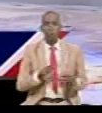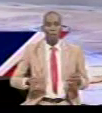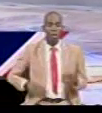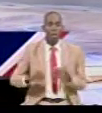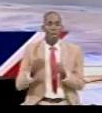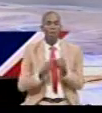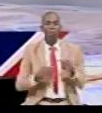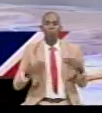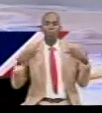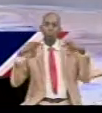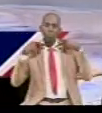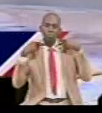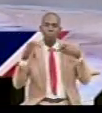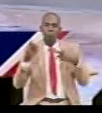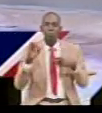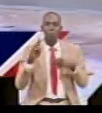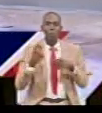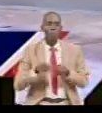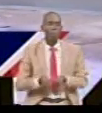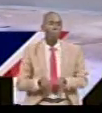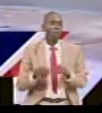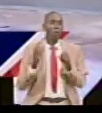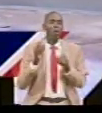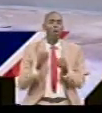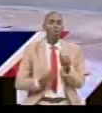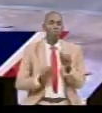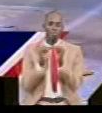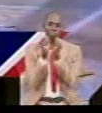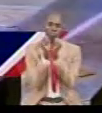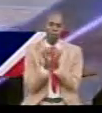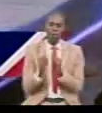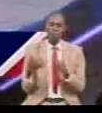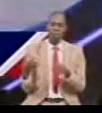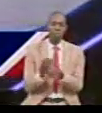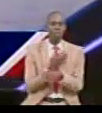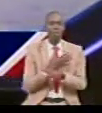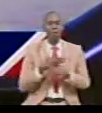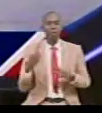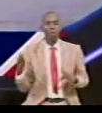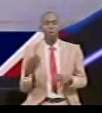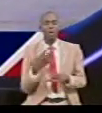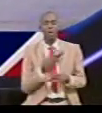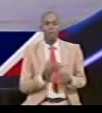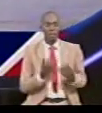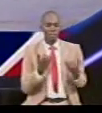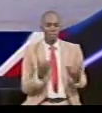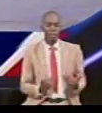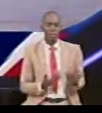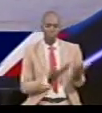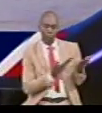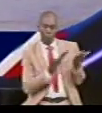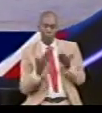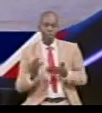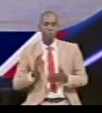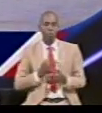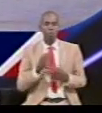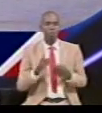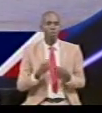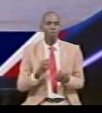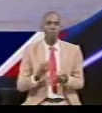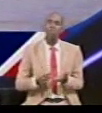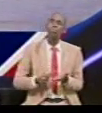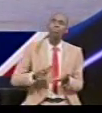yoke broken, all the bondages taken away, it brings us to a glorious liberty